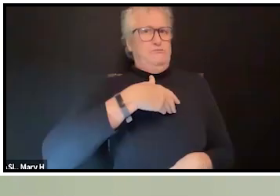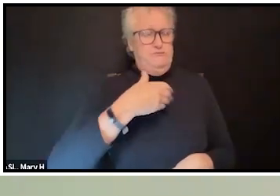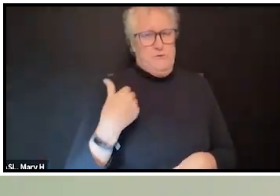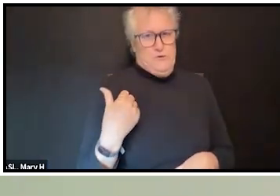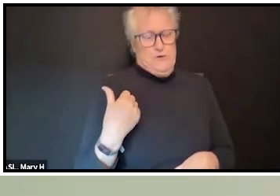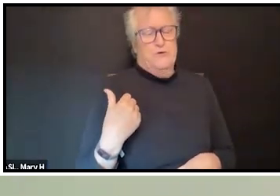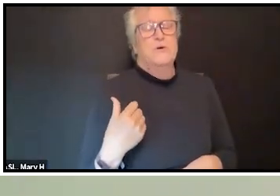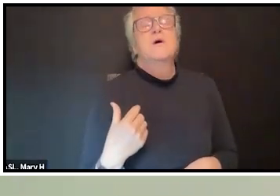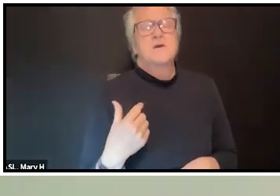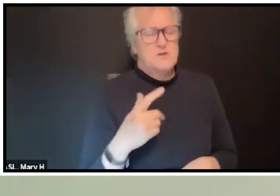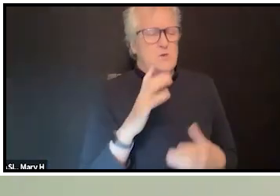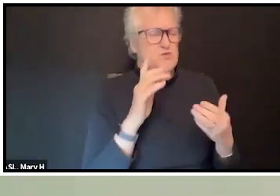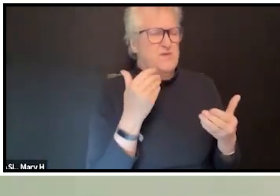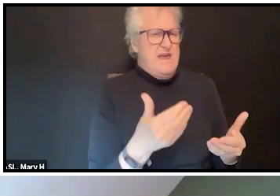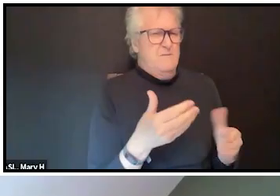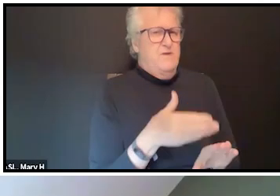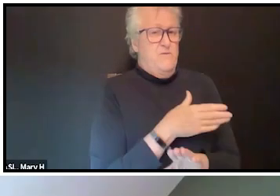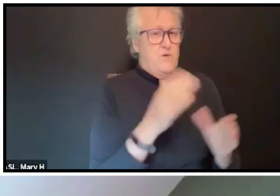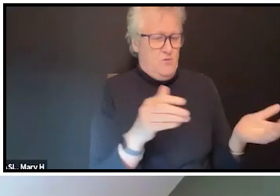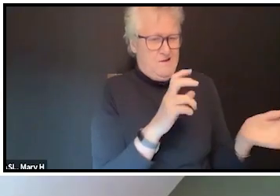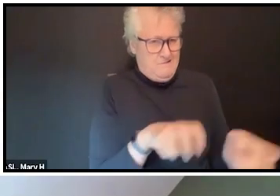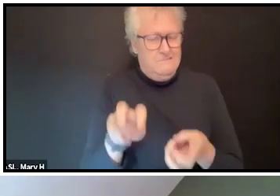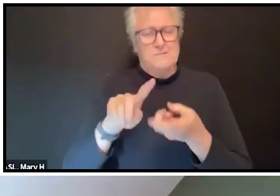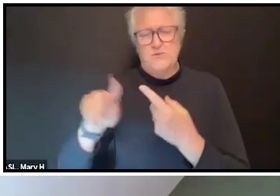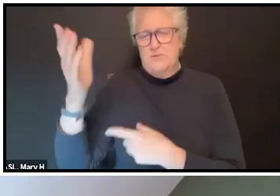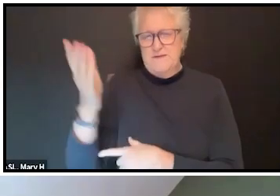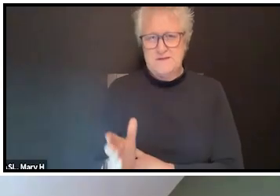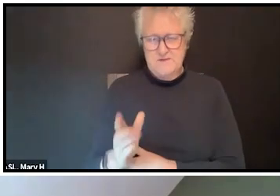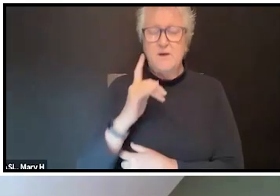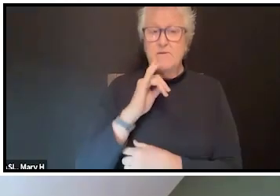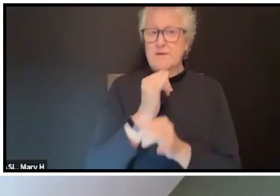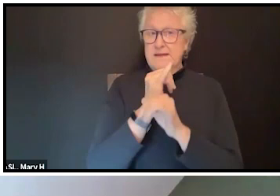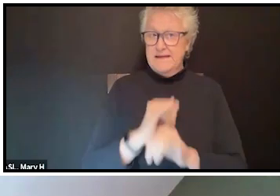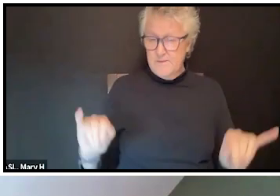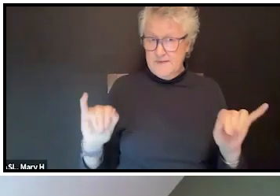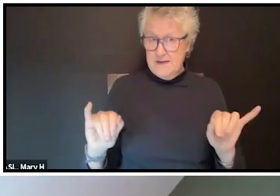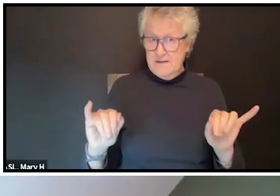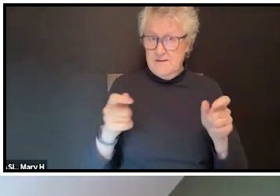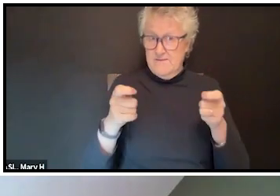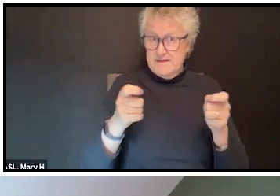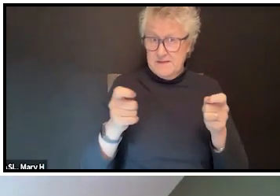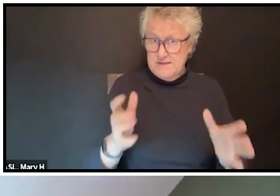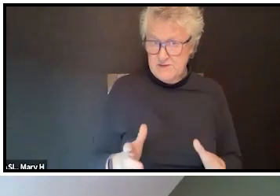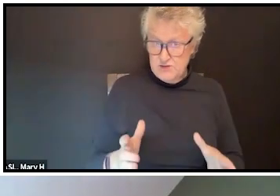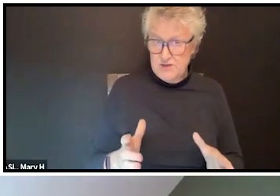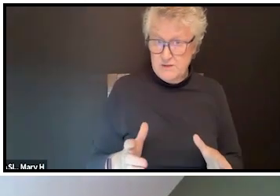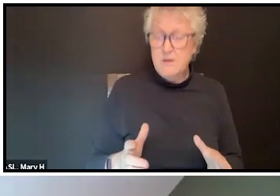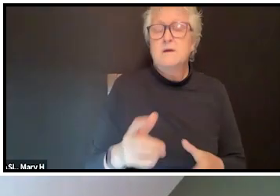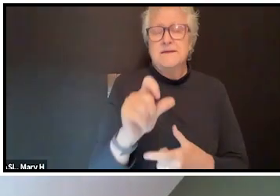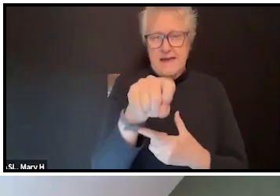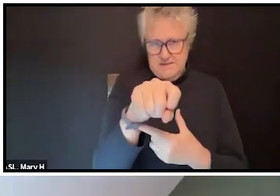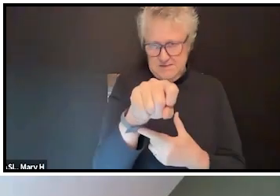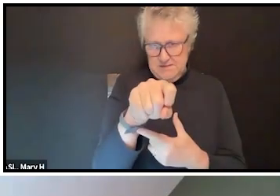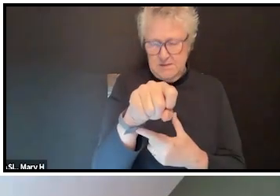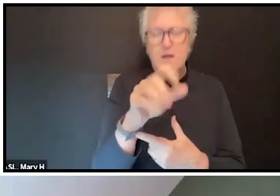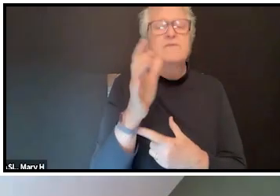will do this before we go into the presentation. For the independent facilitation, yes, there probably will be there will